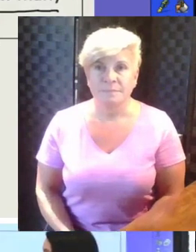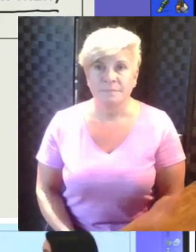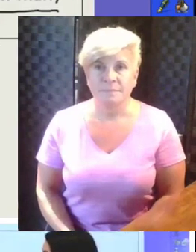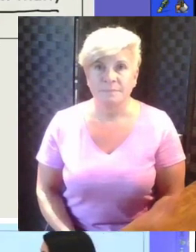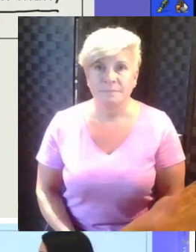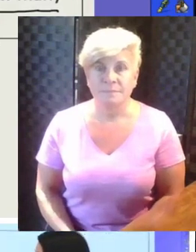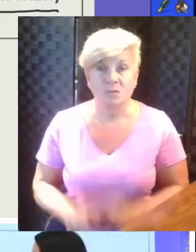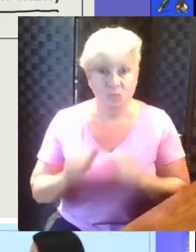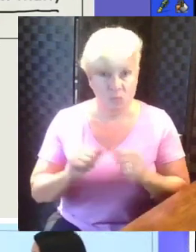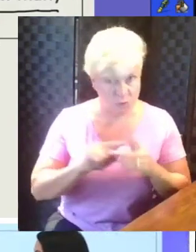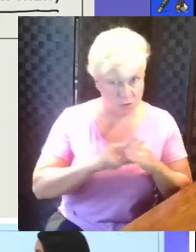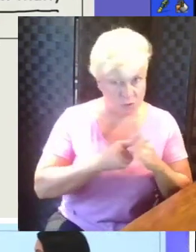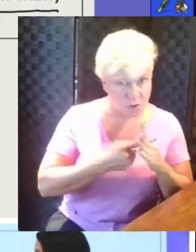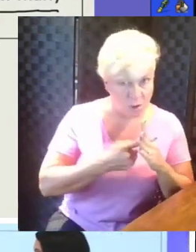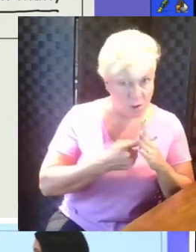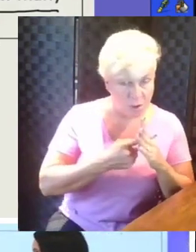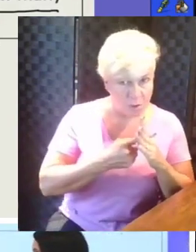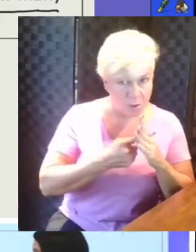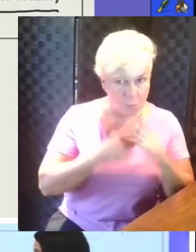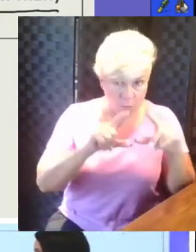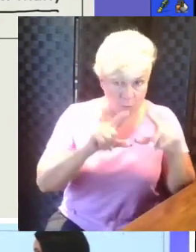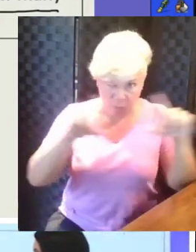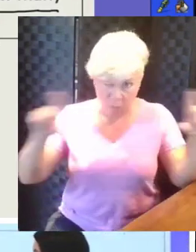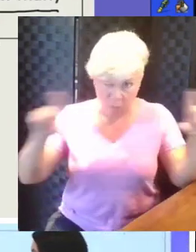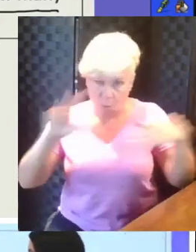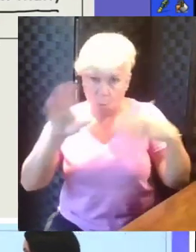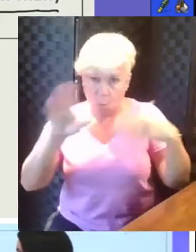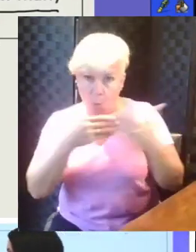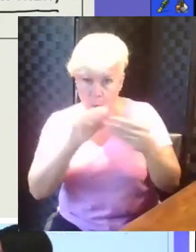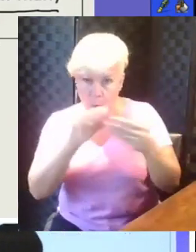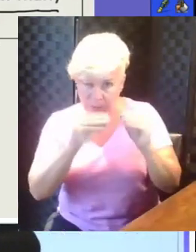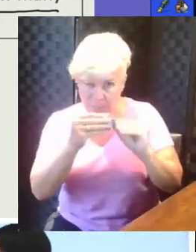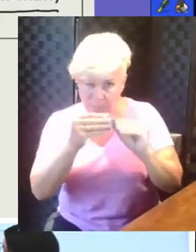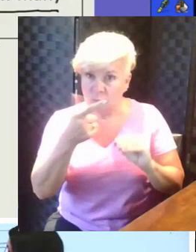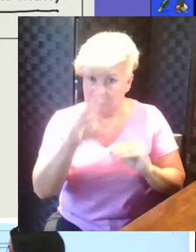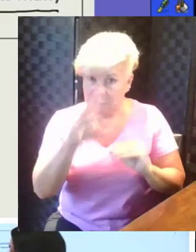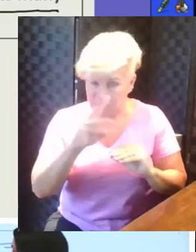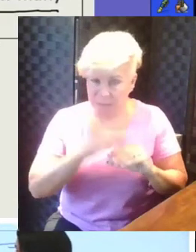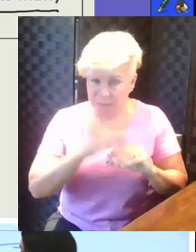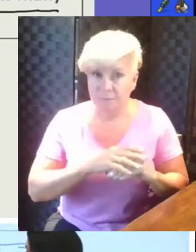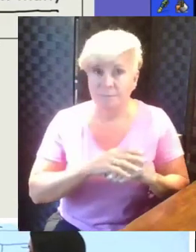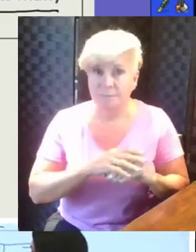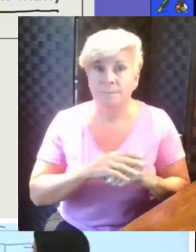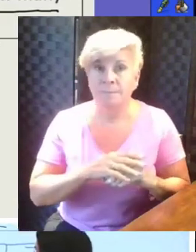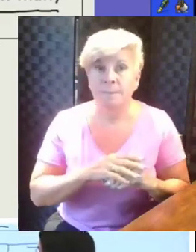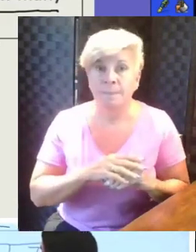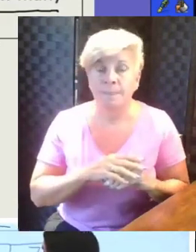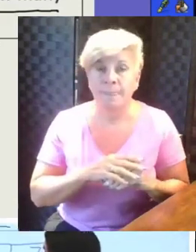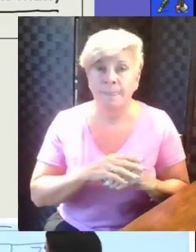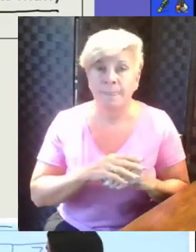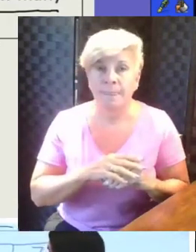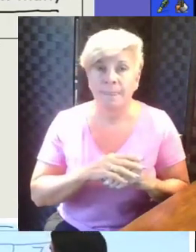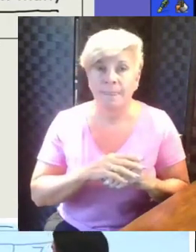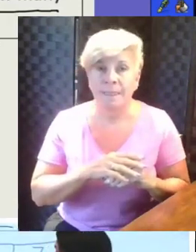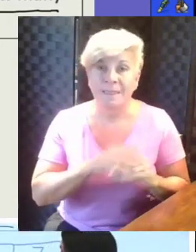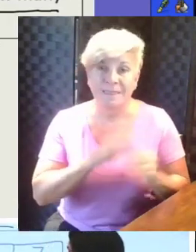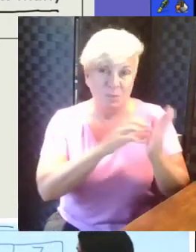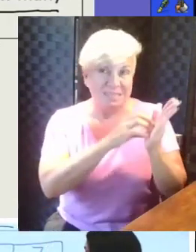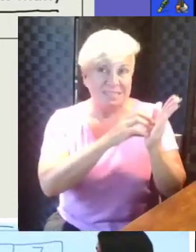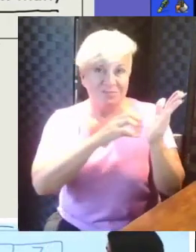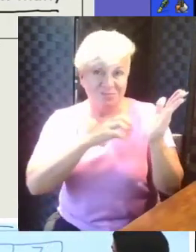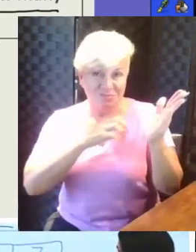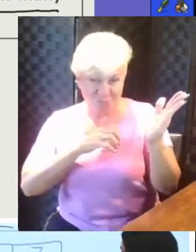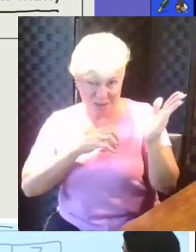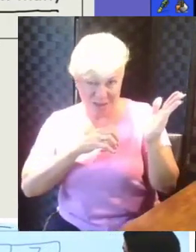We could start with our whole number here, 26. that Kendrick has,